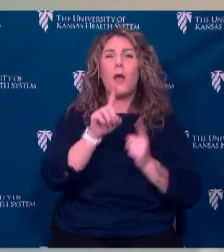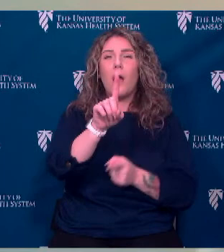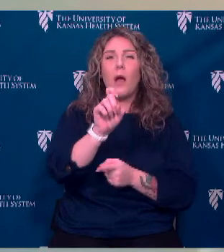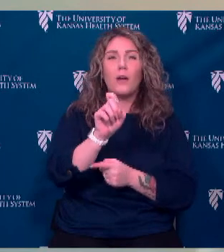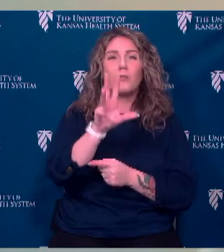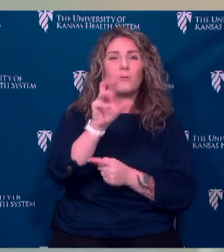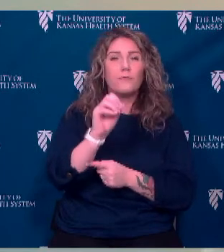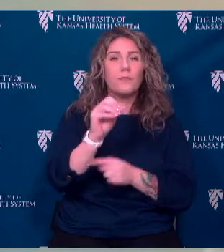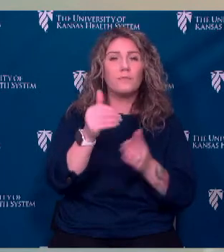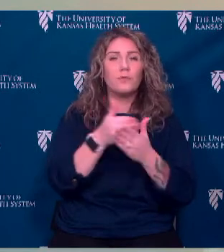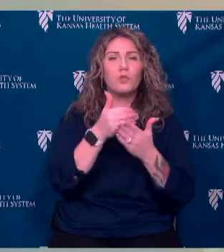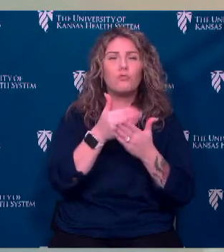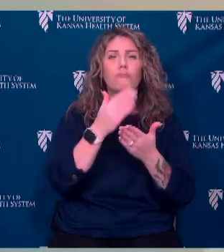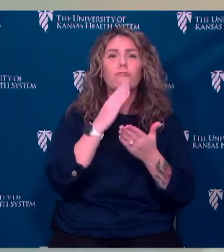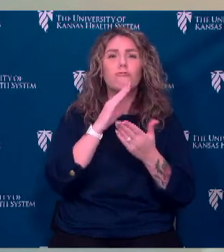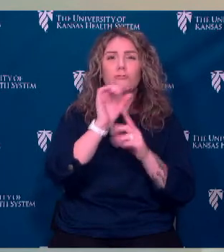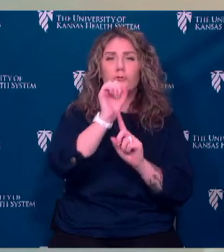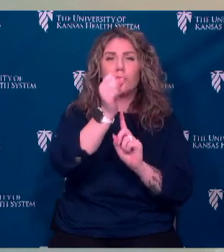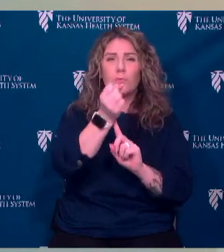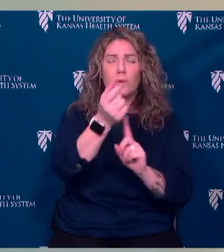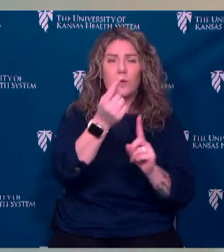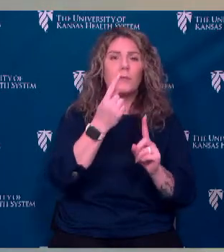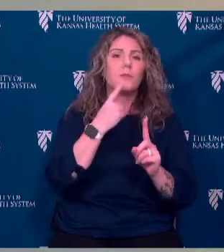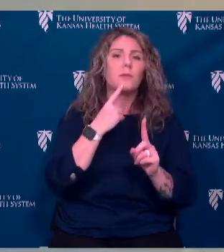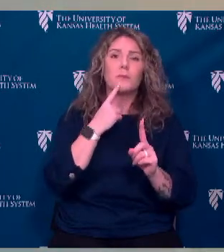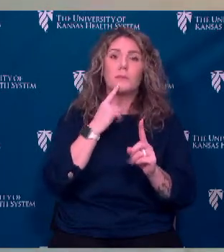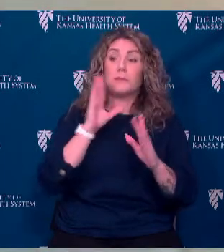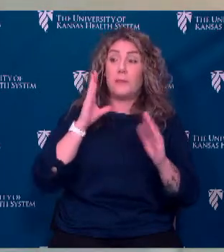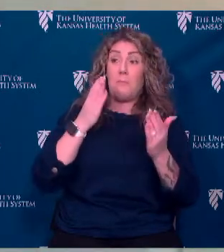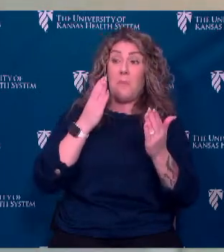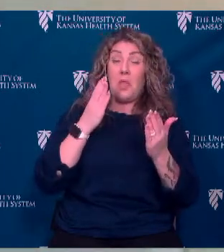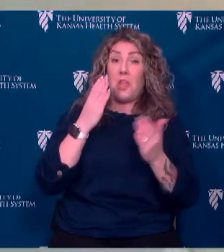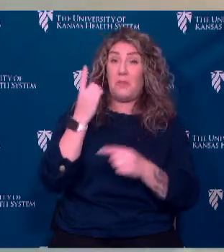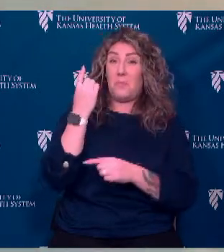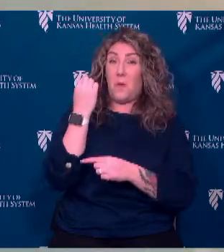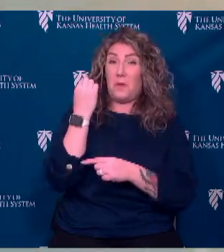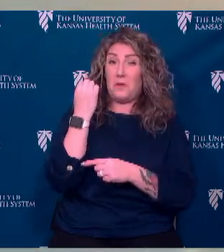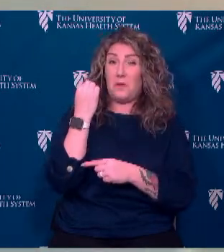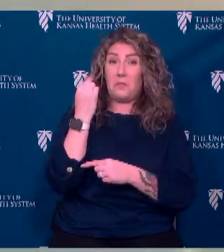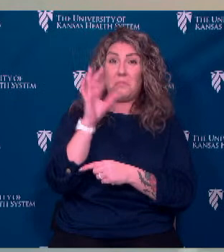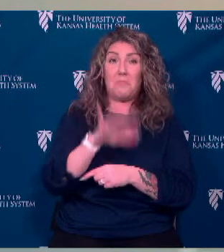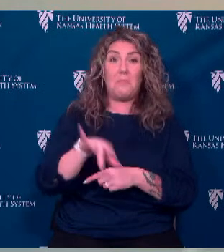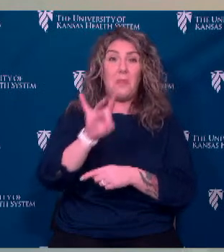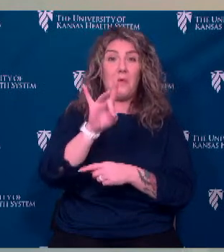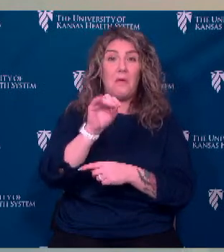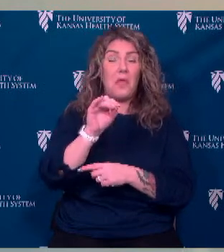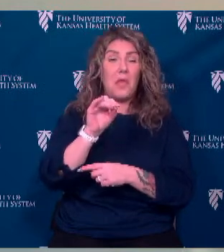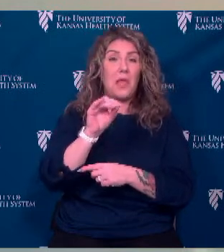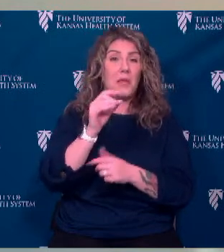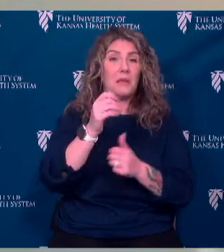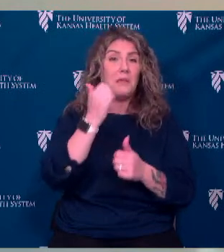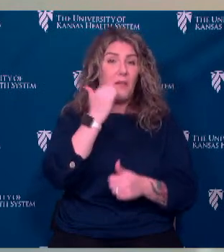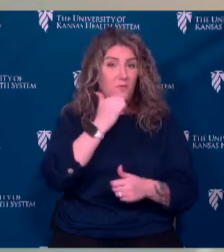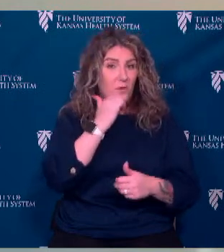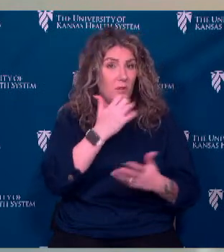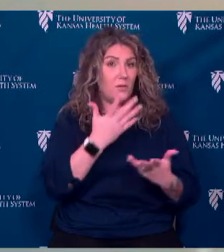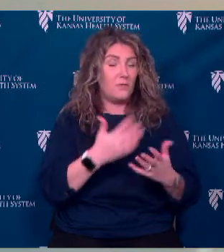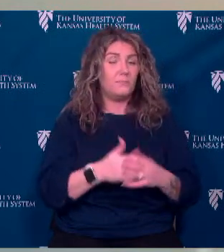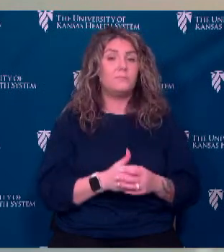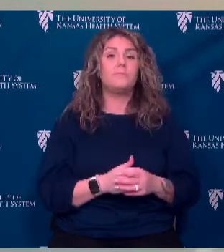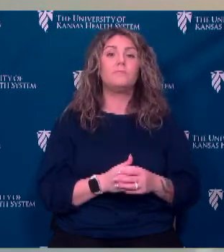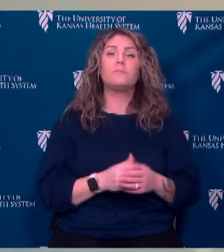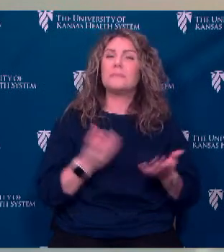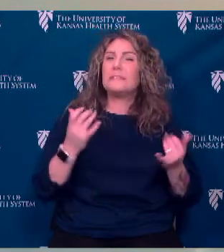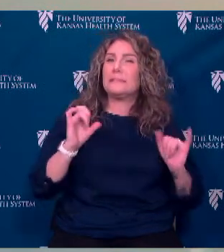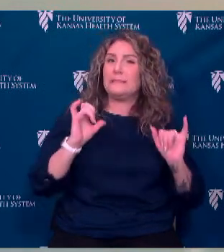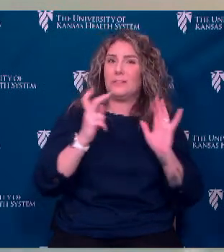day compared to our previous peak a year ago or so of around 80 cases per day. So we're still about